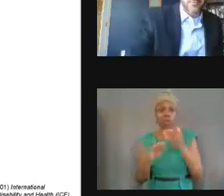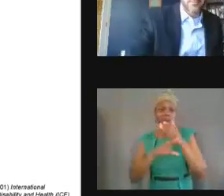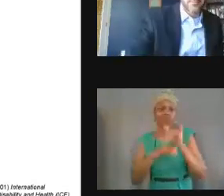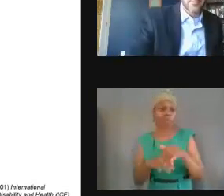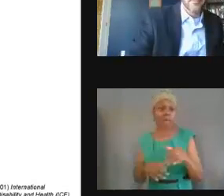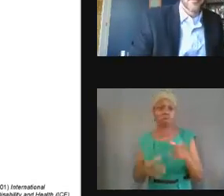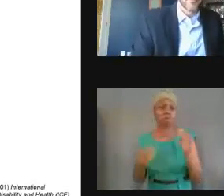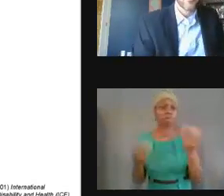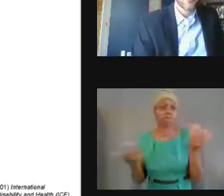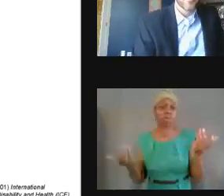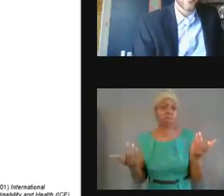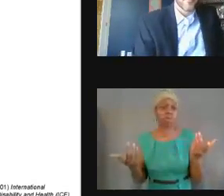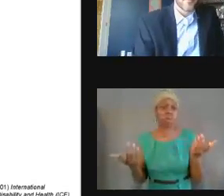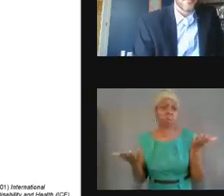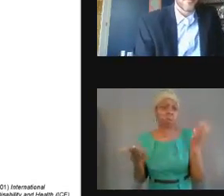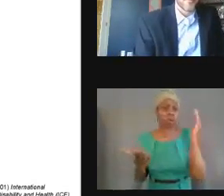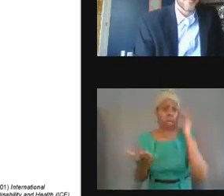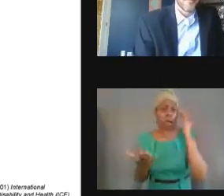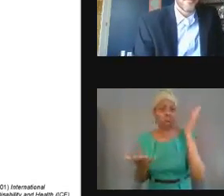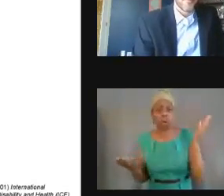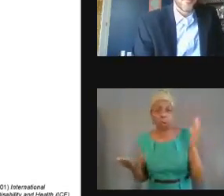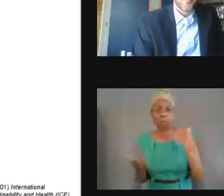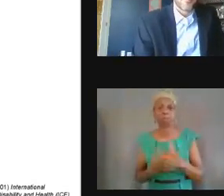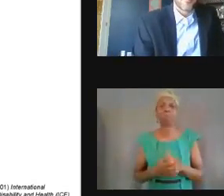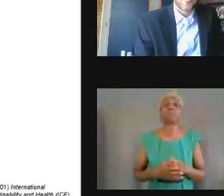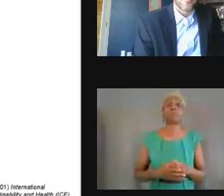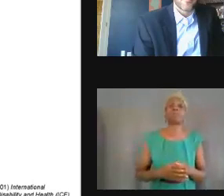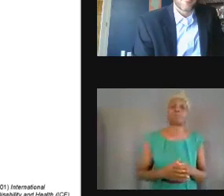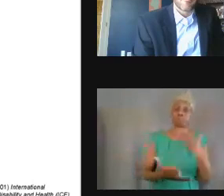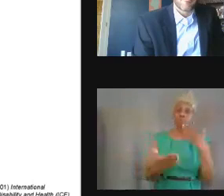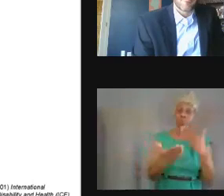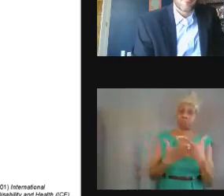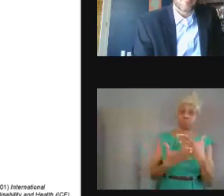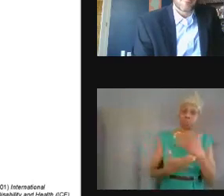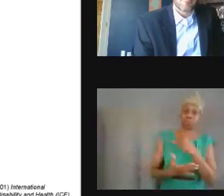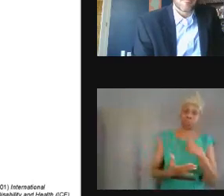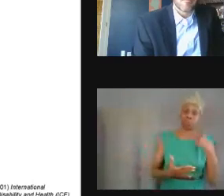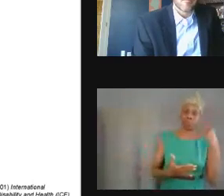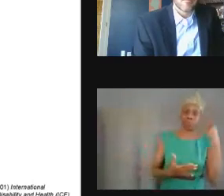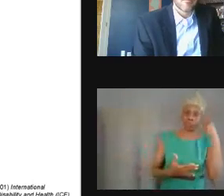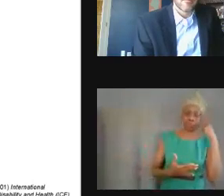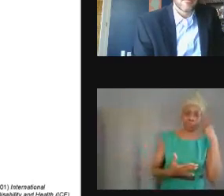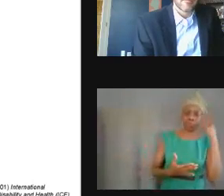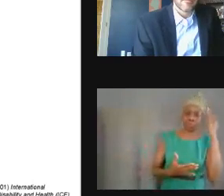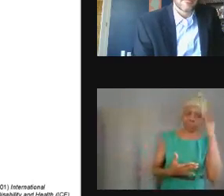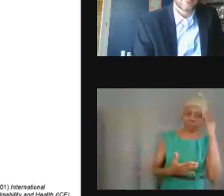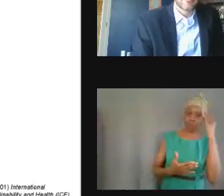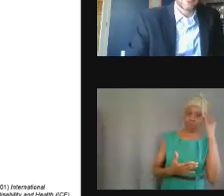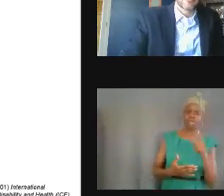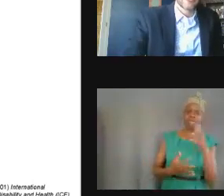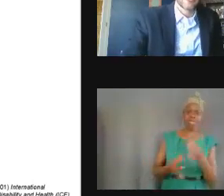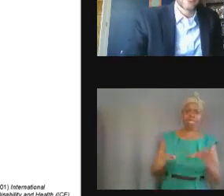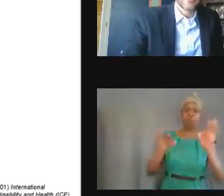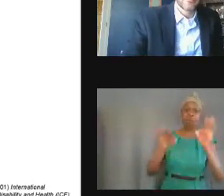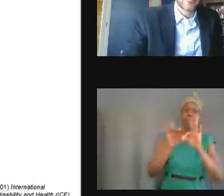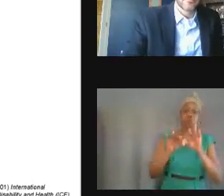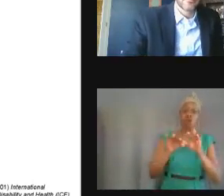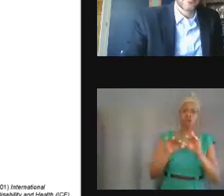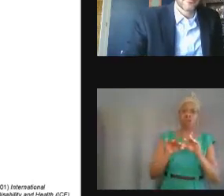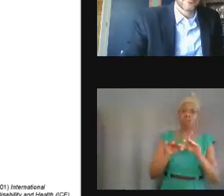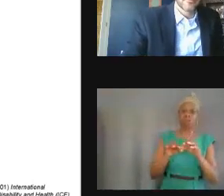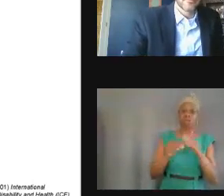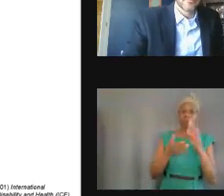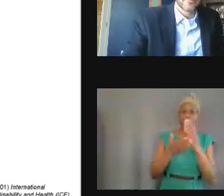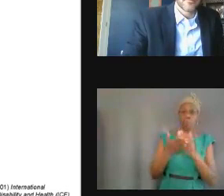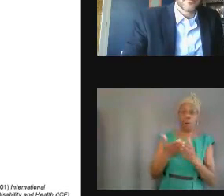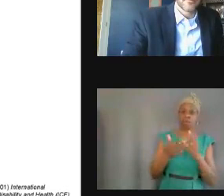that? No, thank you. And I think, it's such a important piece to start thinking about. And I'm